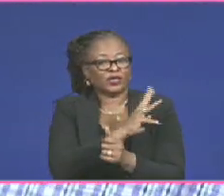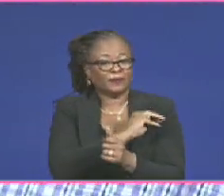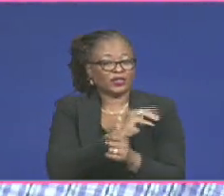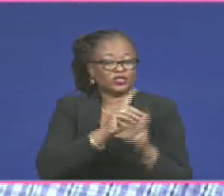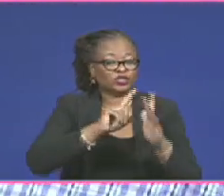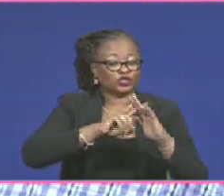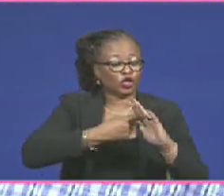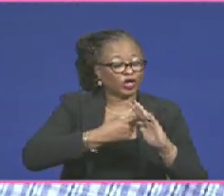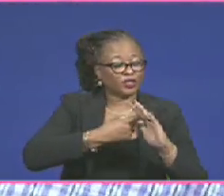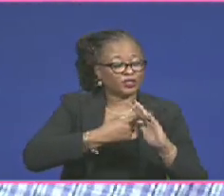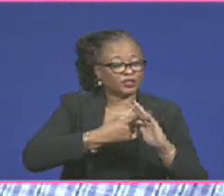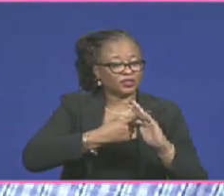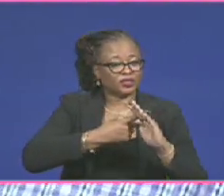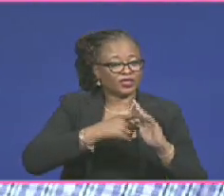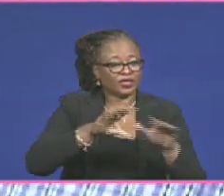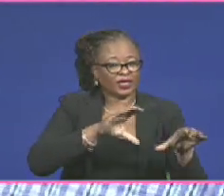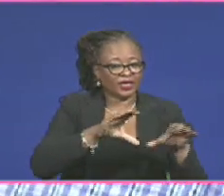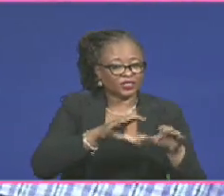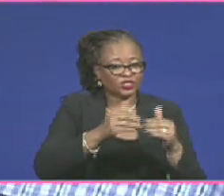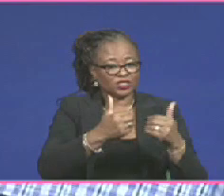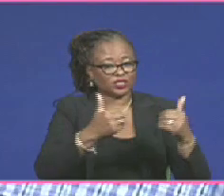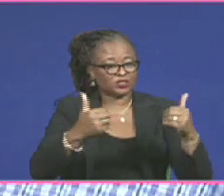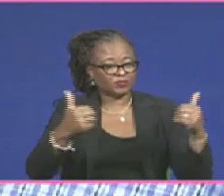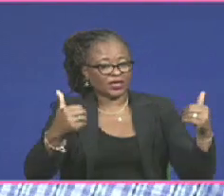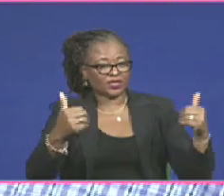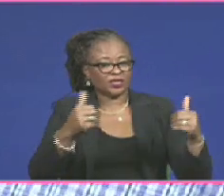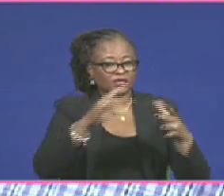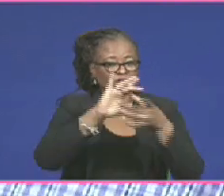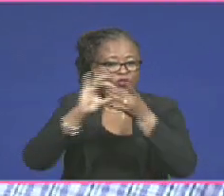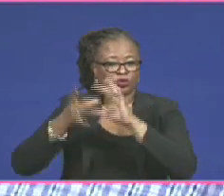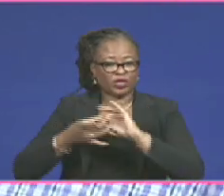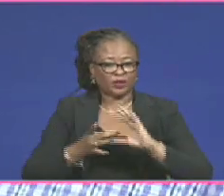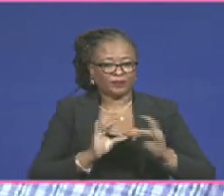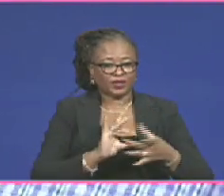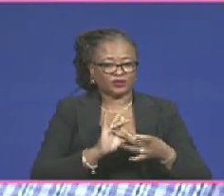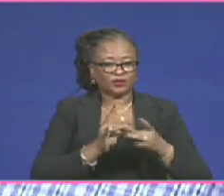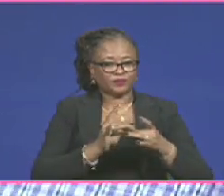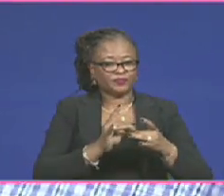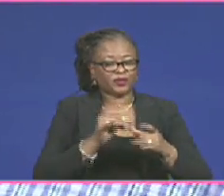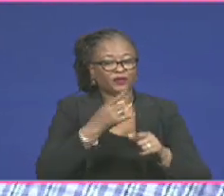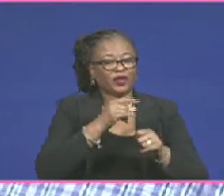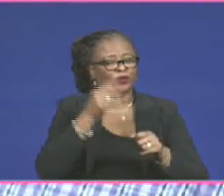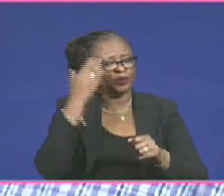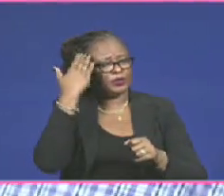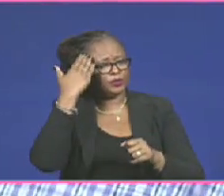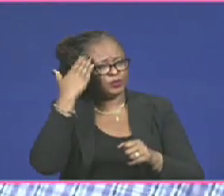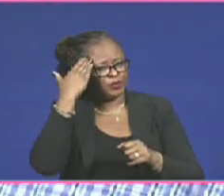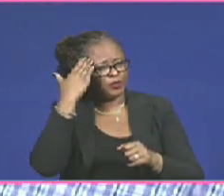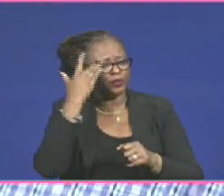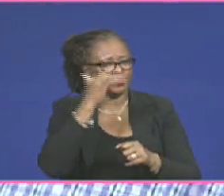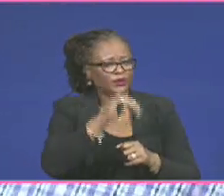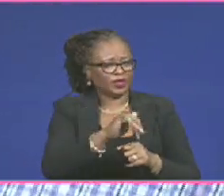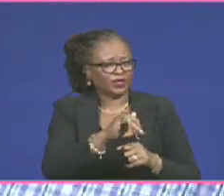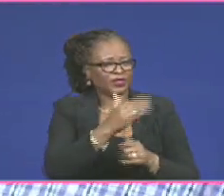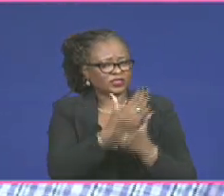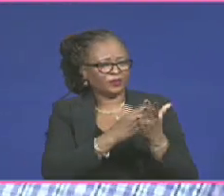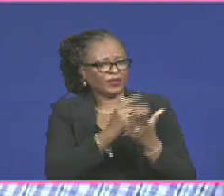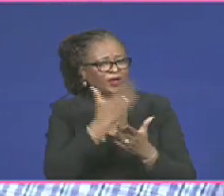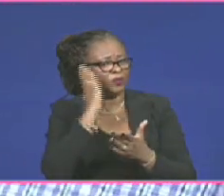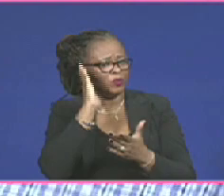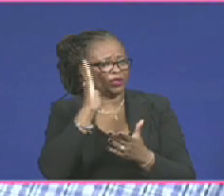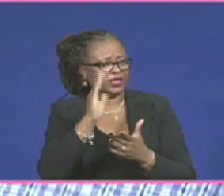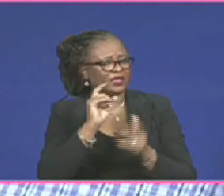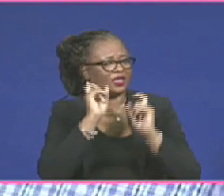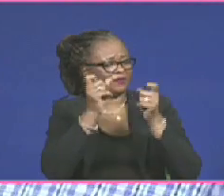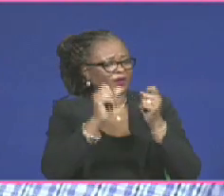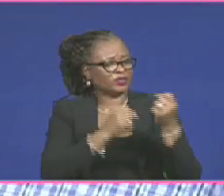started, engaging and expanding the Olympic platform with small federations, and we knew that some of them would give us